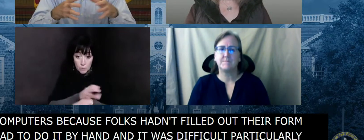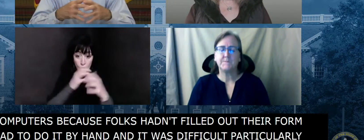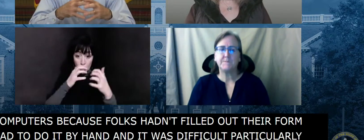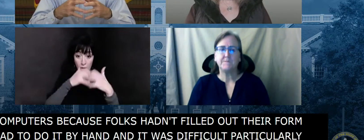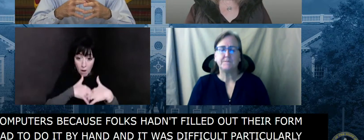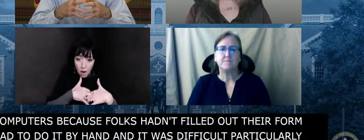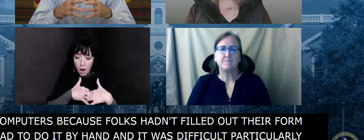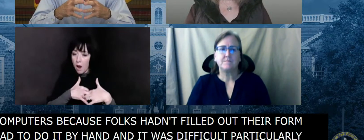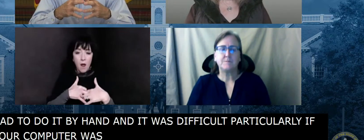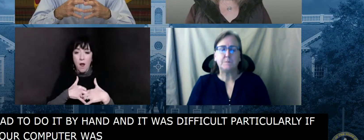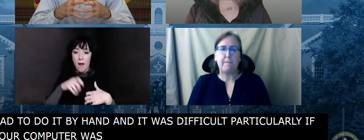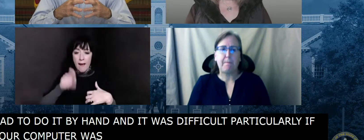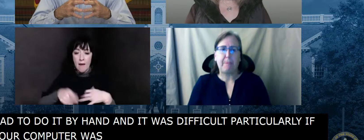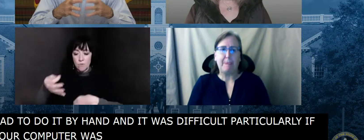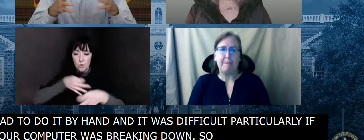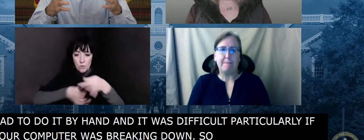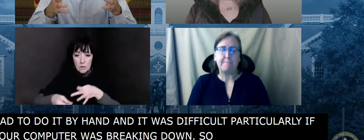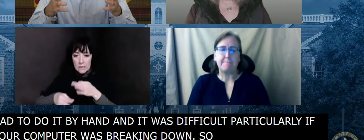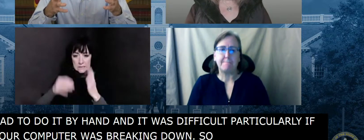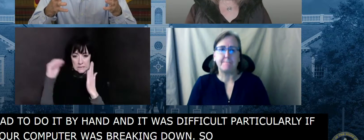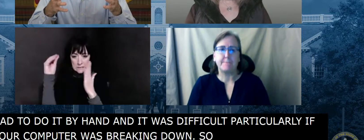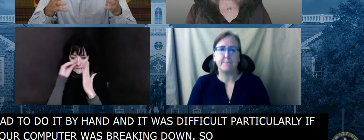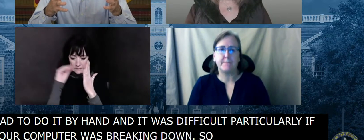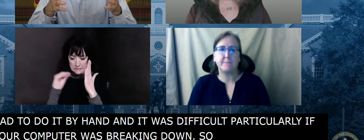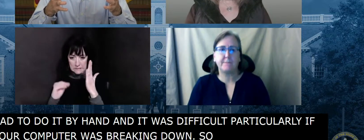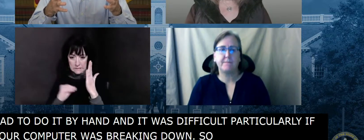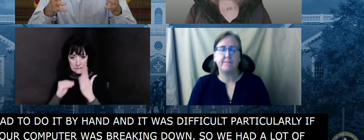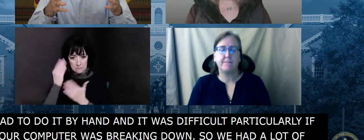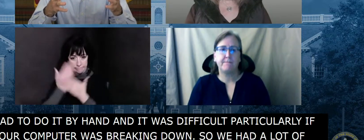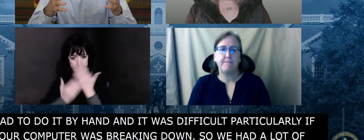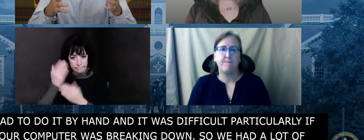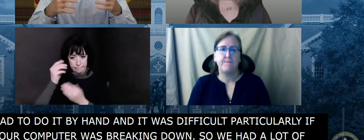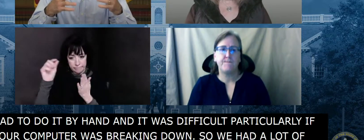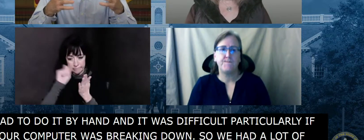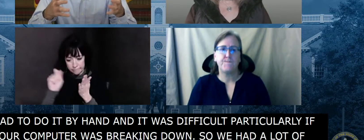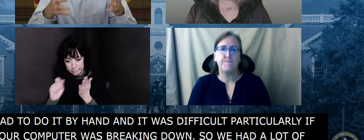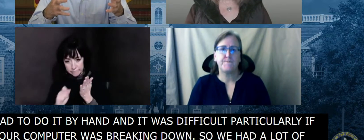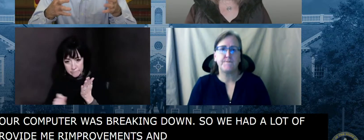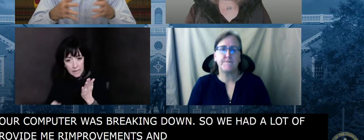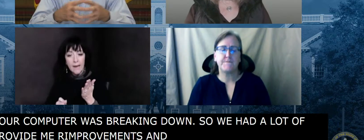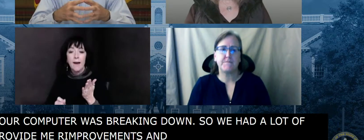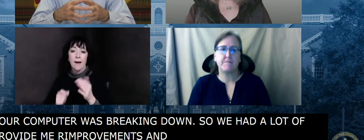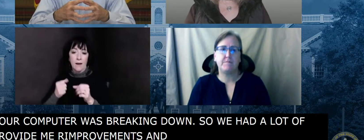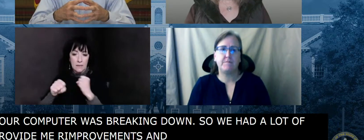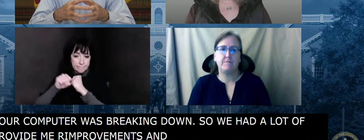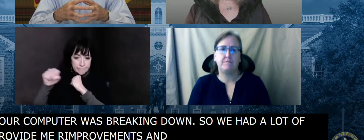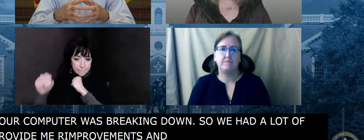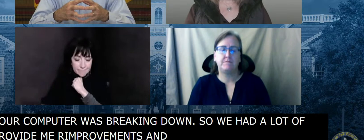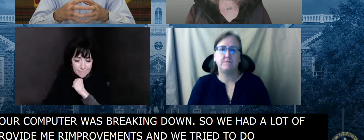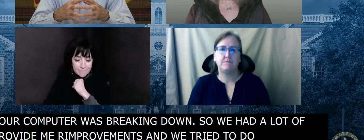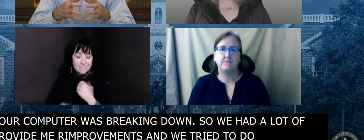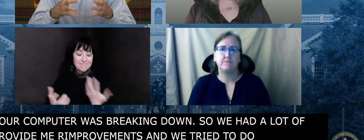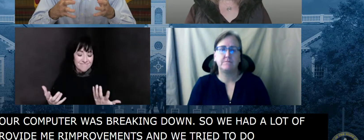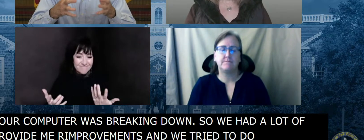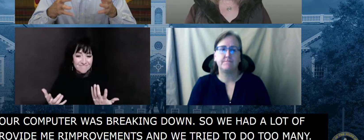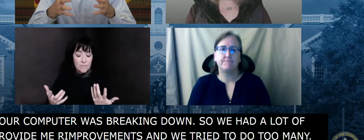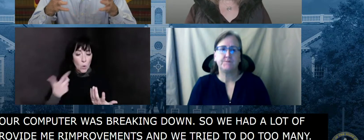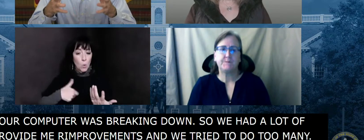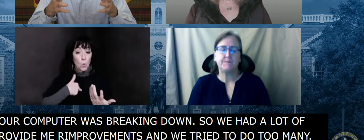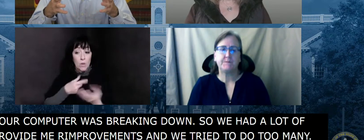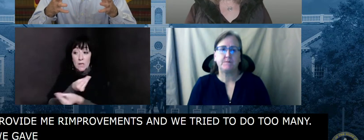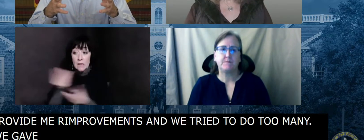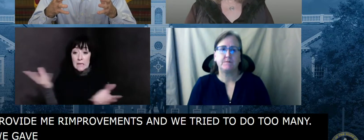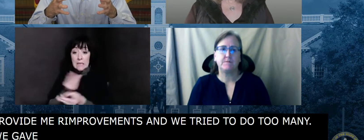of improvements, and we tried to do too many, frankly. We gave too many appointments. If we had done any